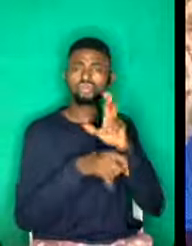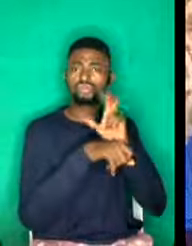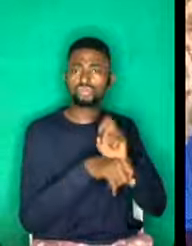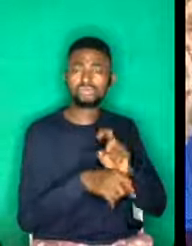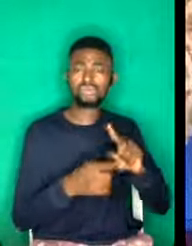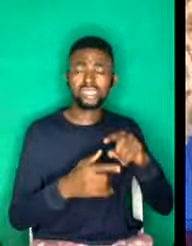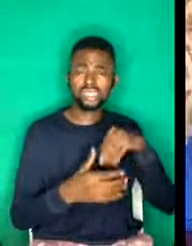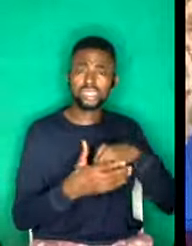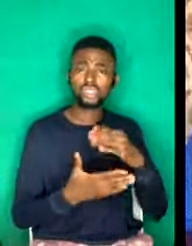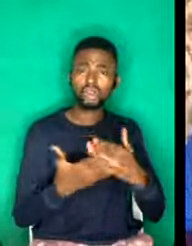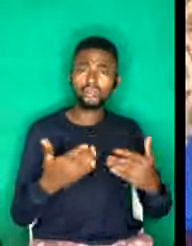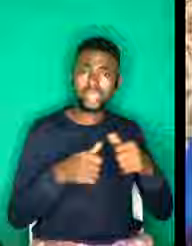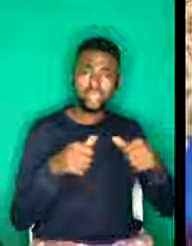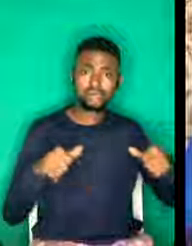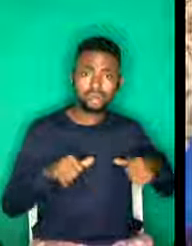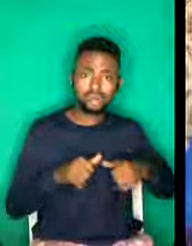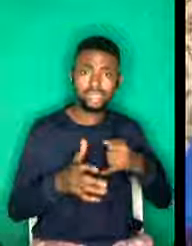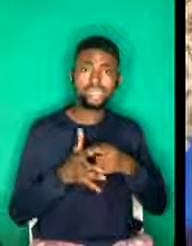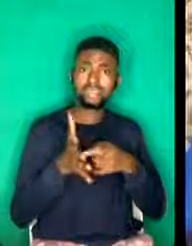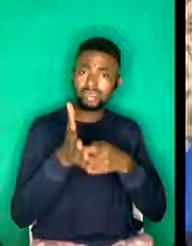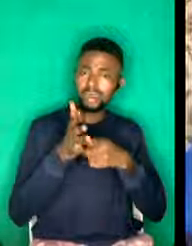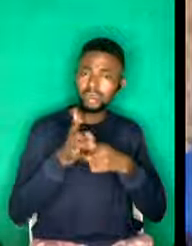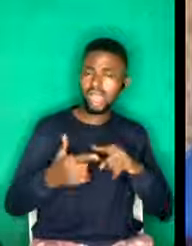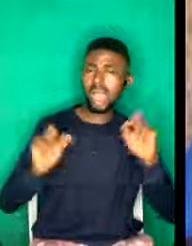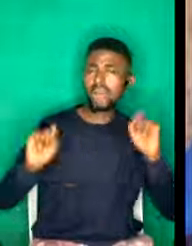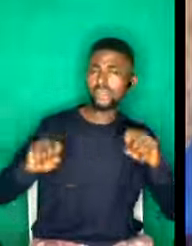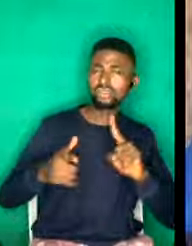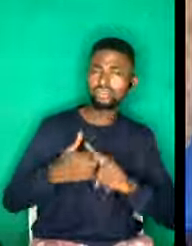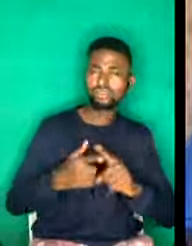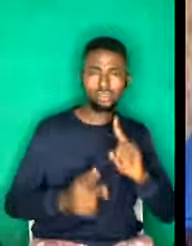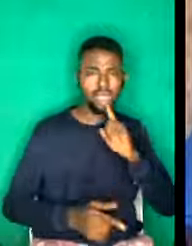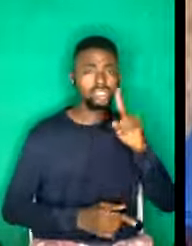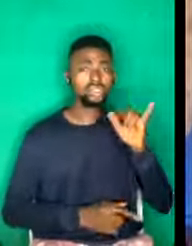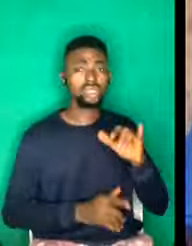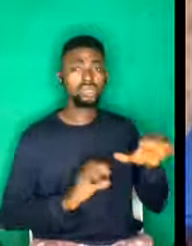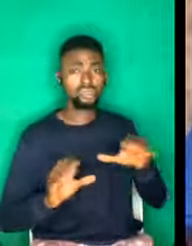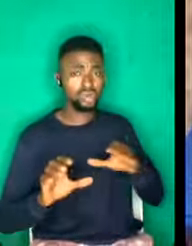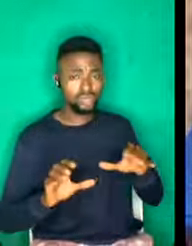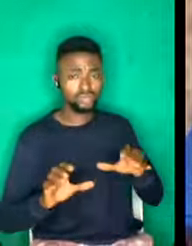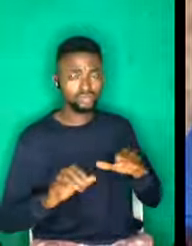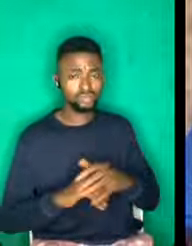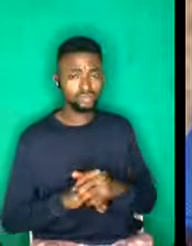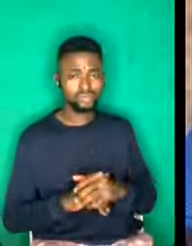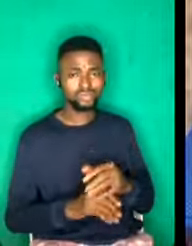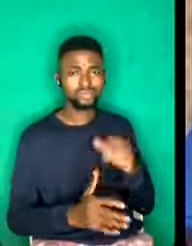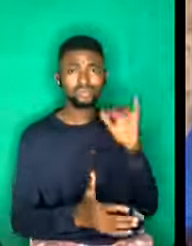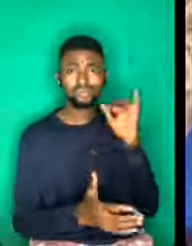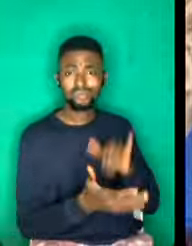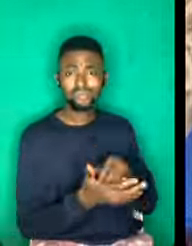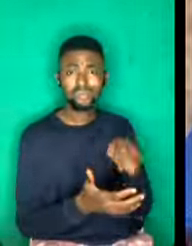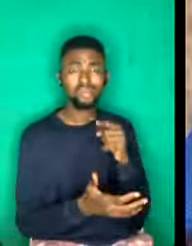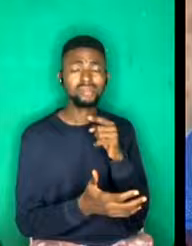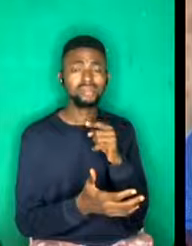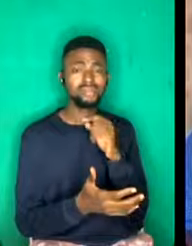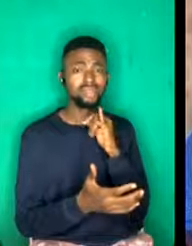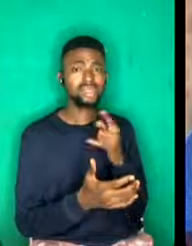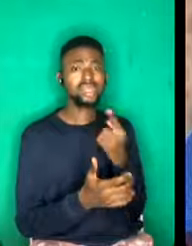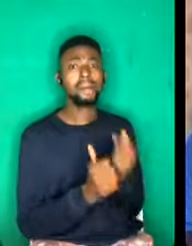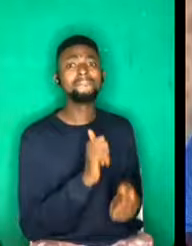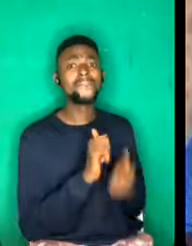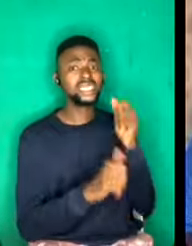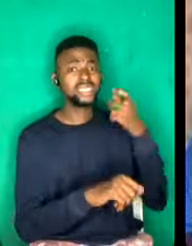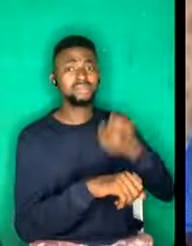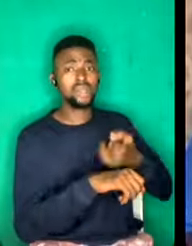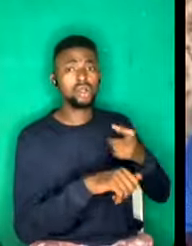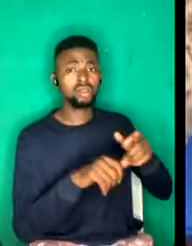It requires also ability to actually do it, because that's the most difficult aspect of sign